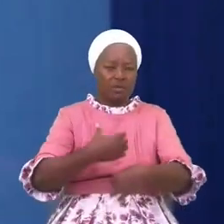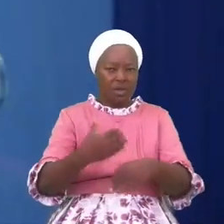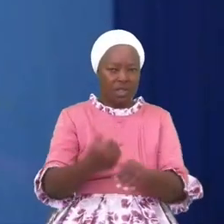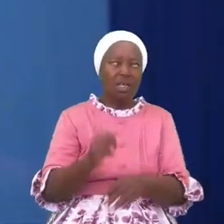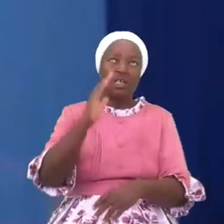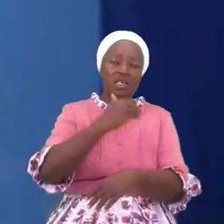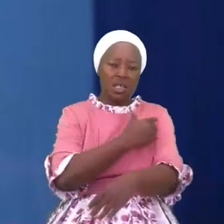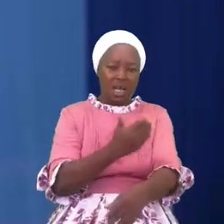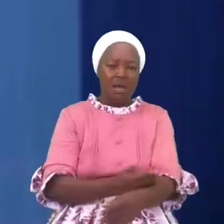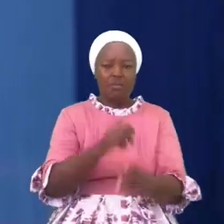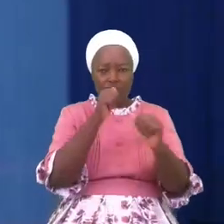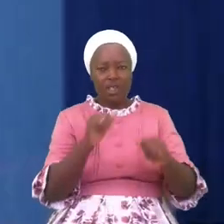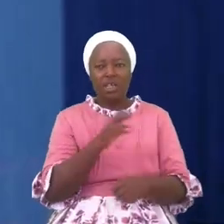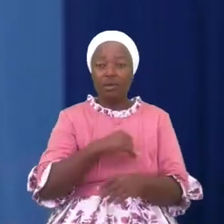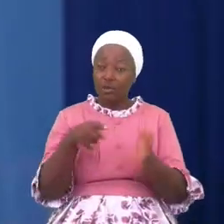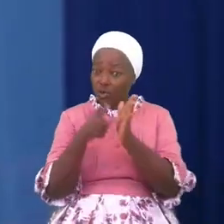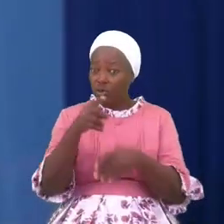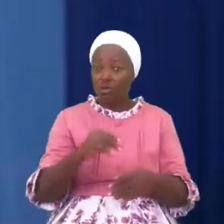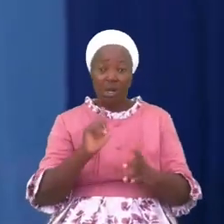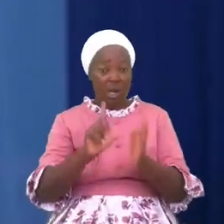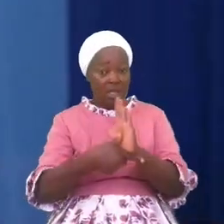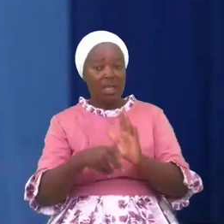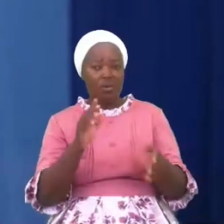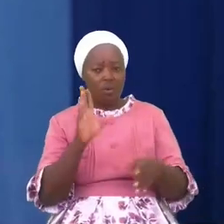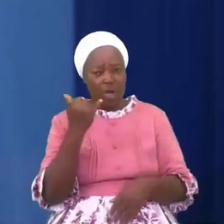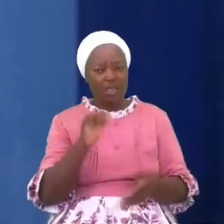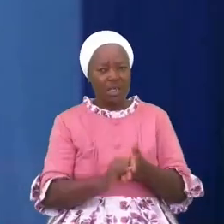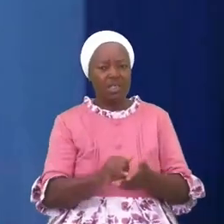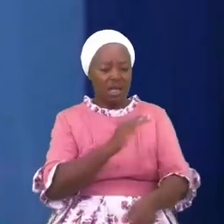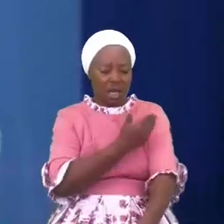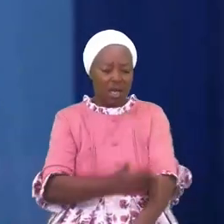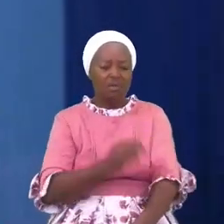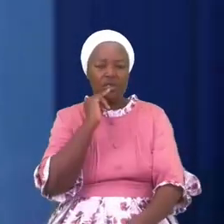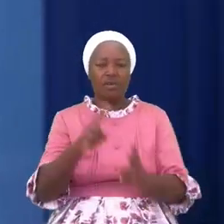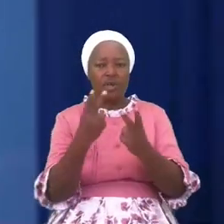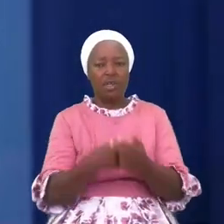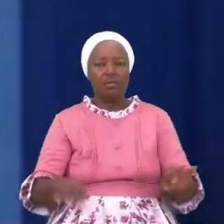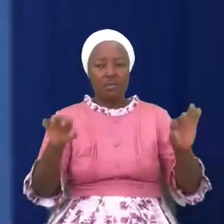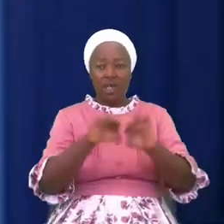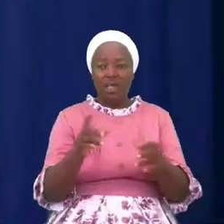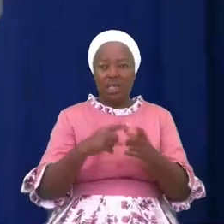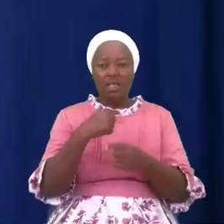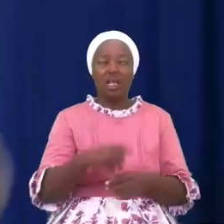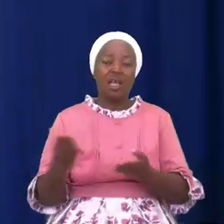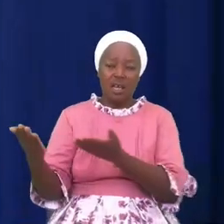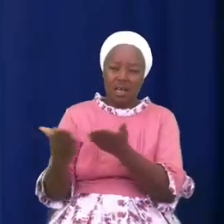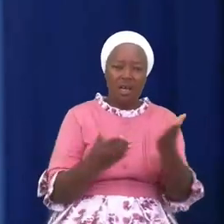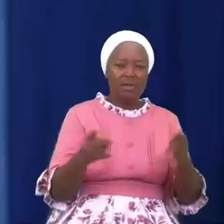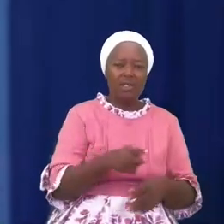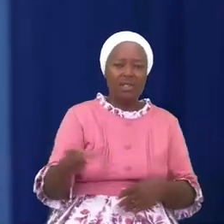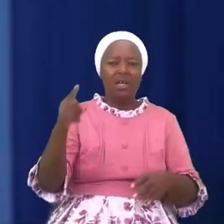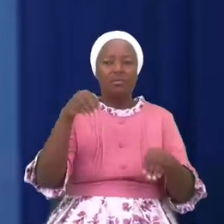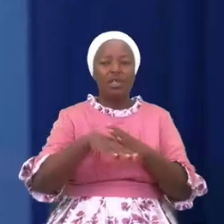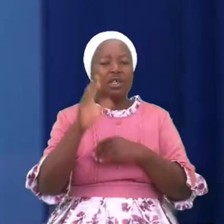is very important. And he says he carries them in his bosom. and shall gently lead